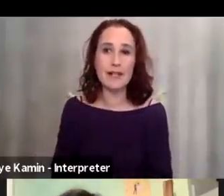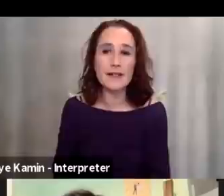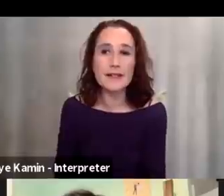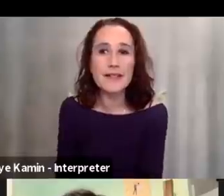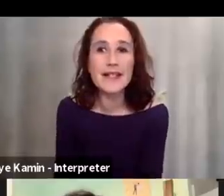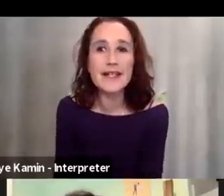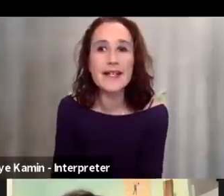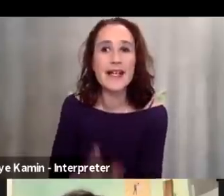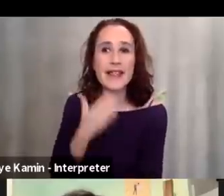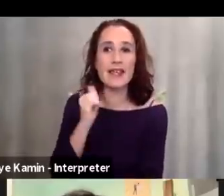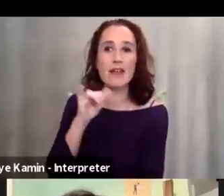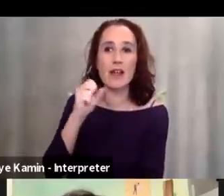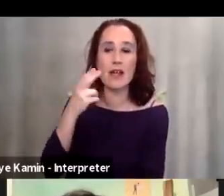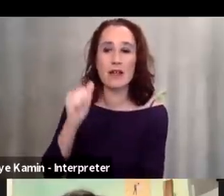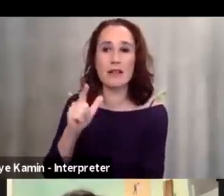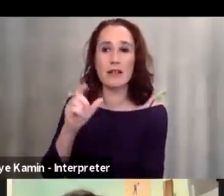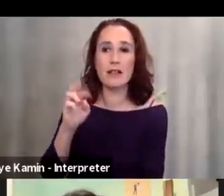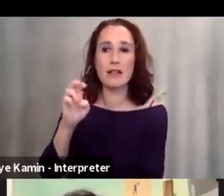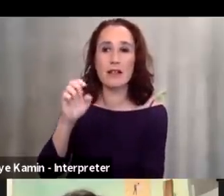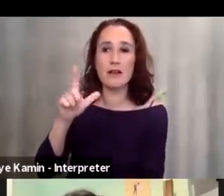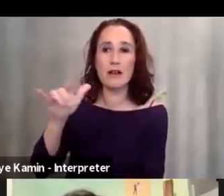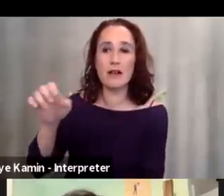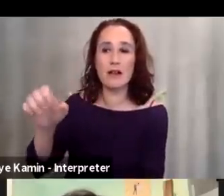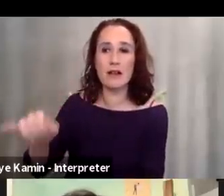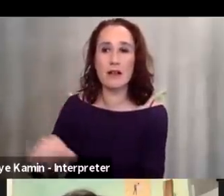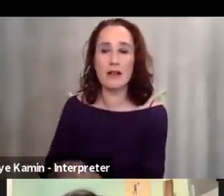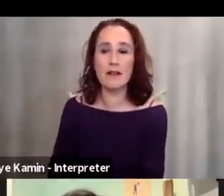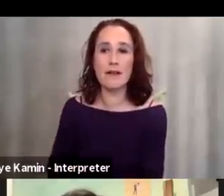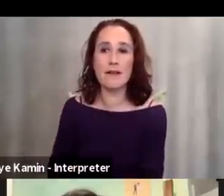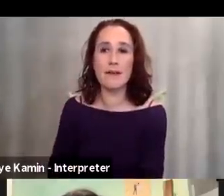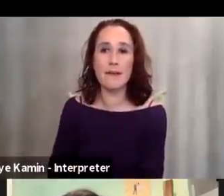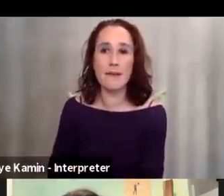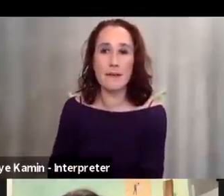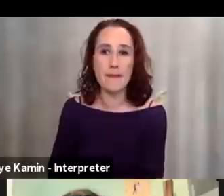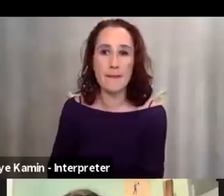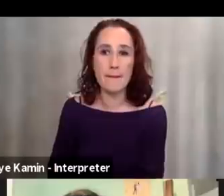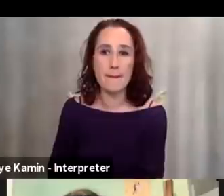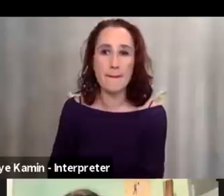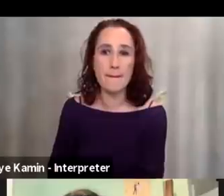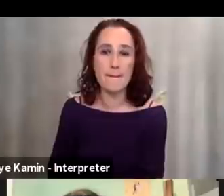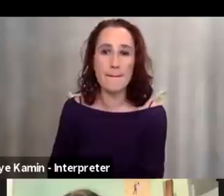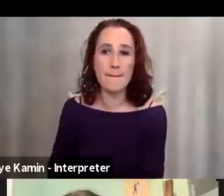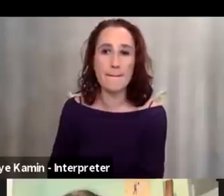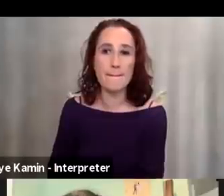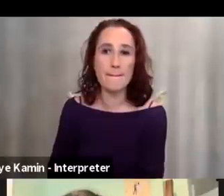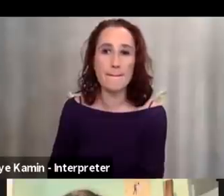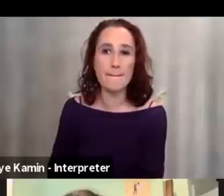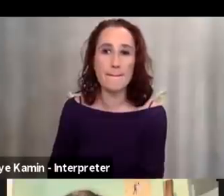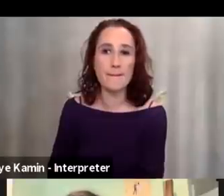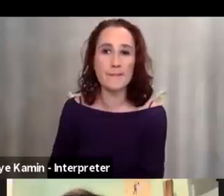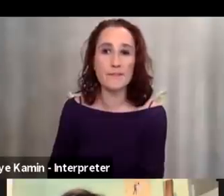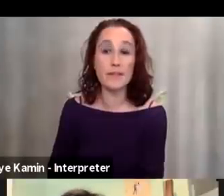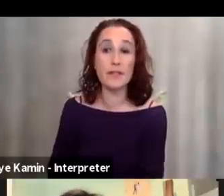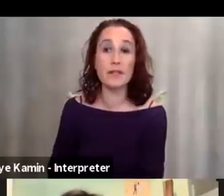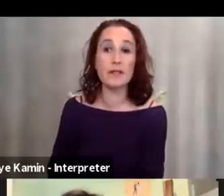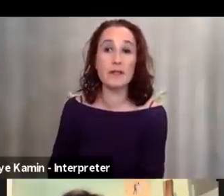Thank you, Aisha. What about you, Lorelei? What do you think? I think that a lot of my